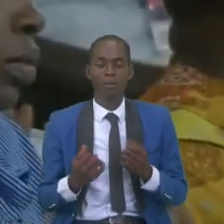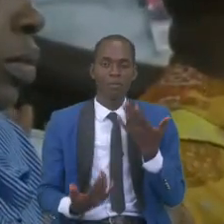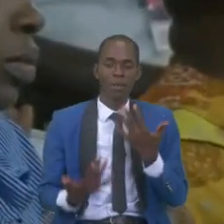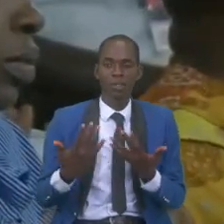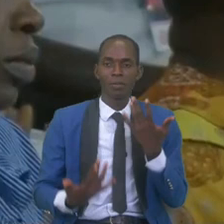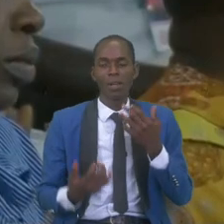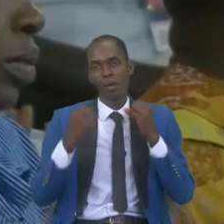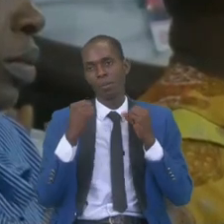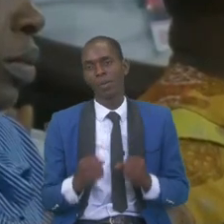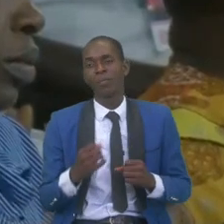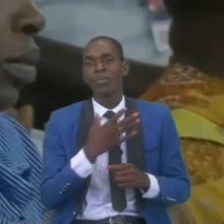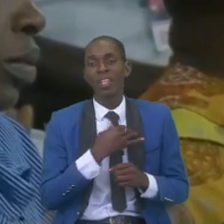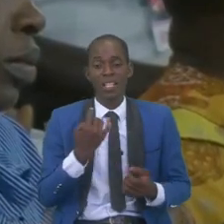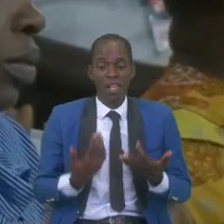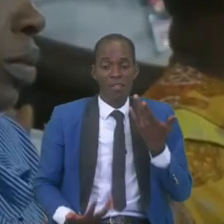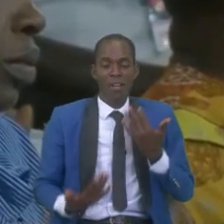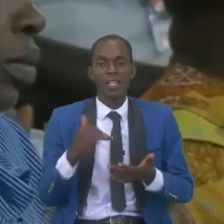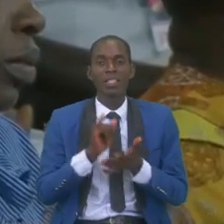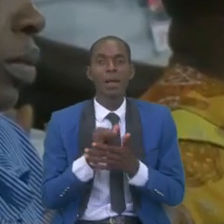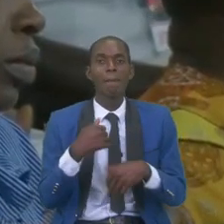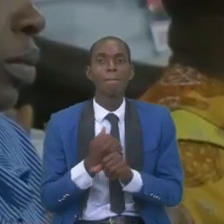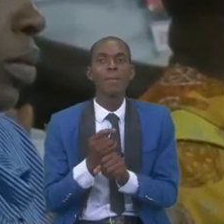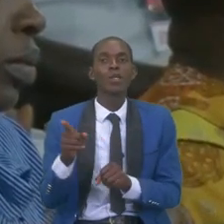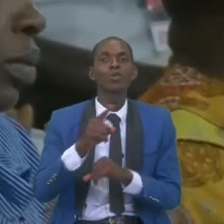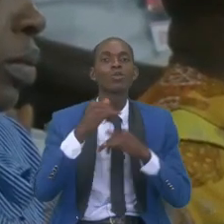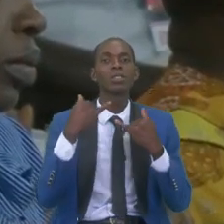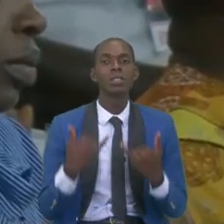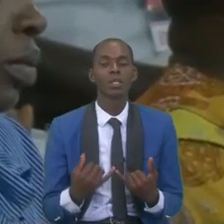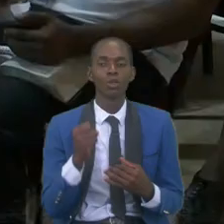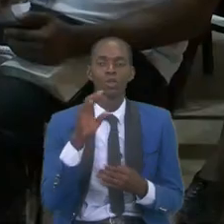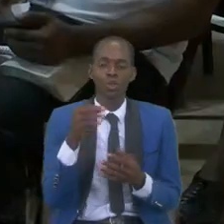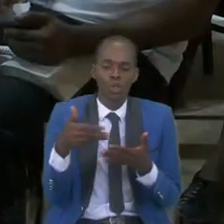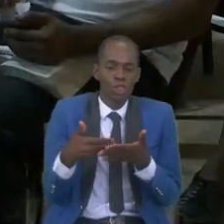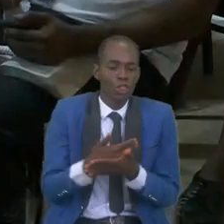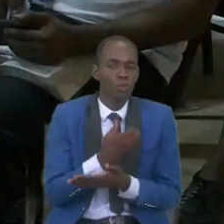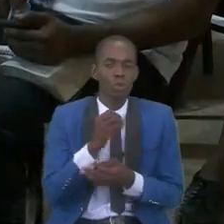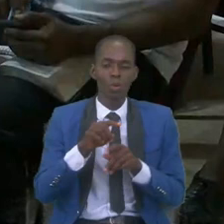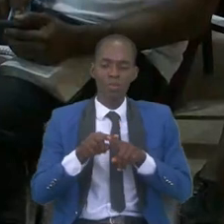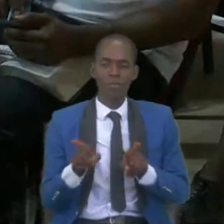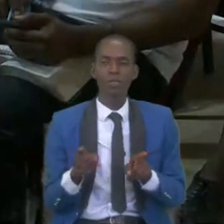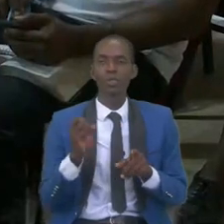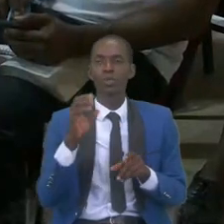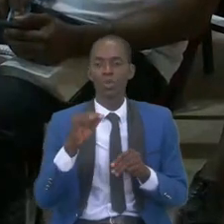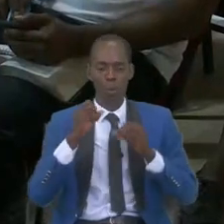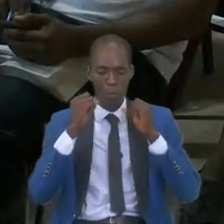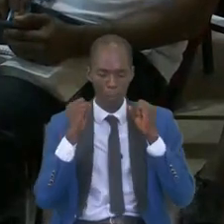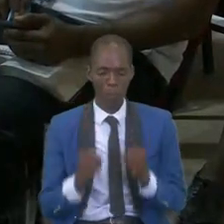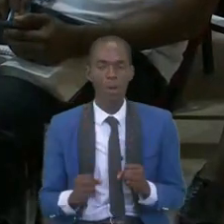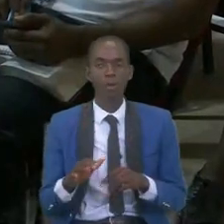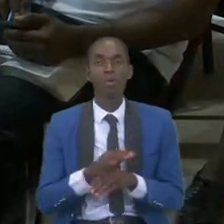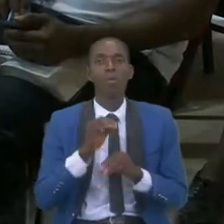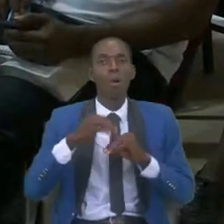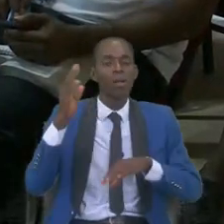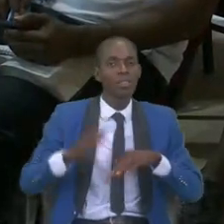the fire that makes you now so new, so different, so powerful, more than you had